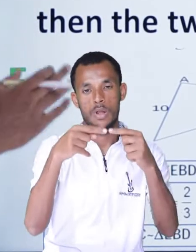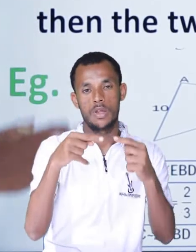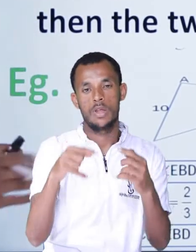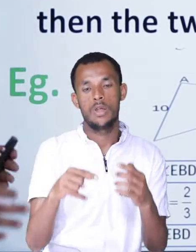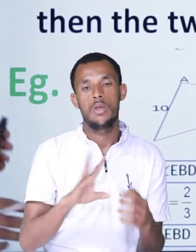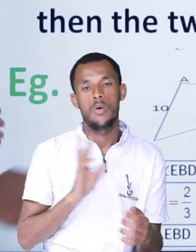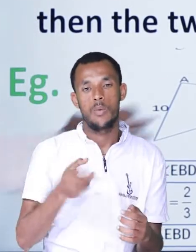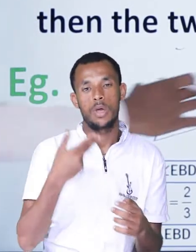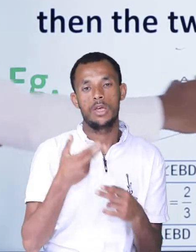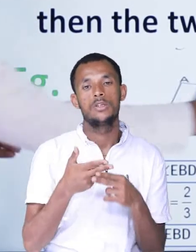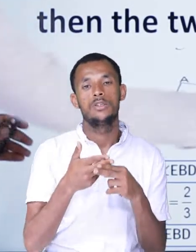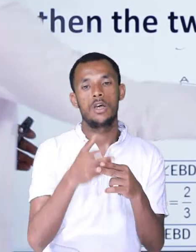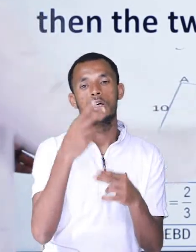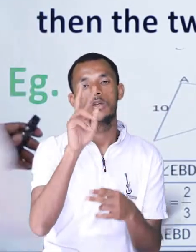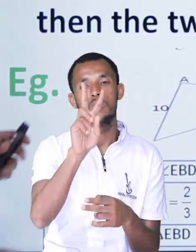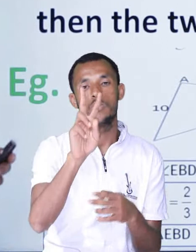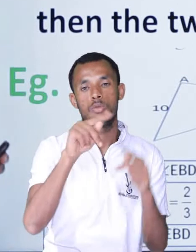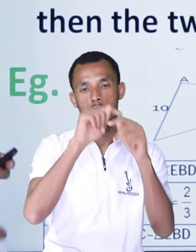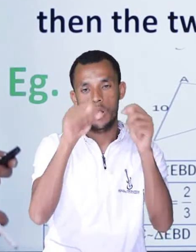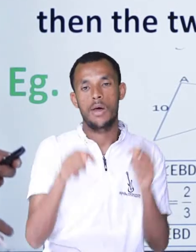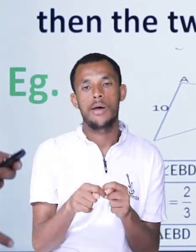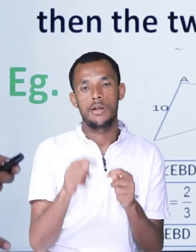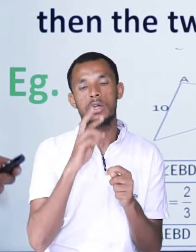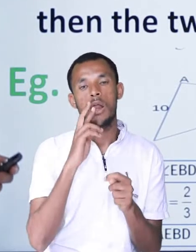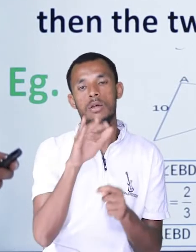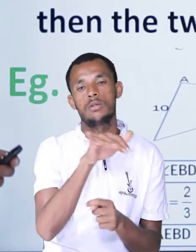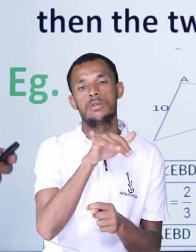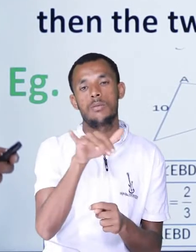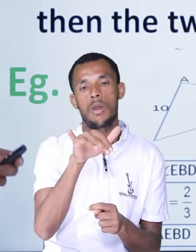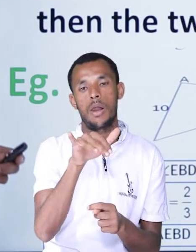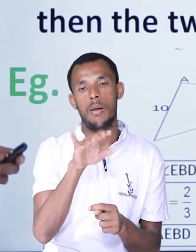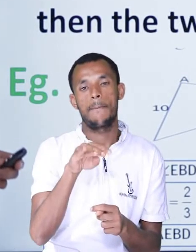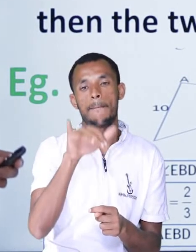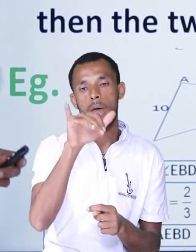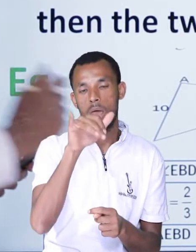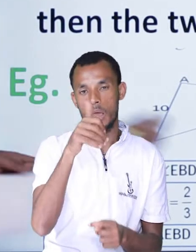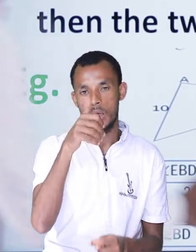then we can say these two triangles are similar by what?